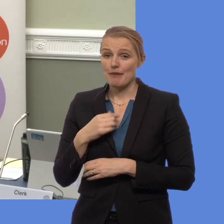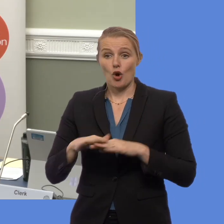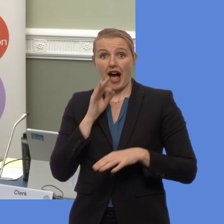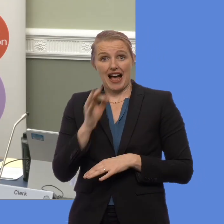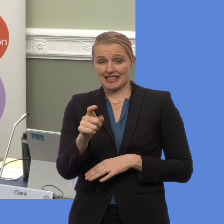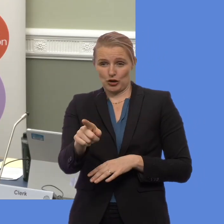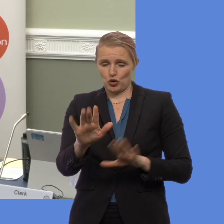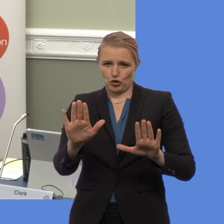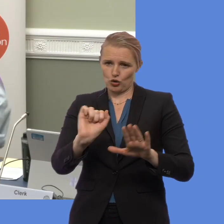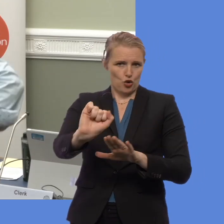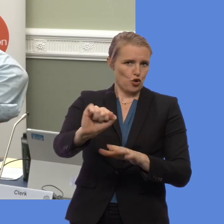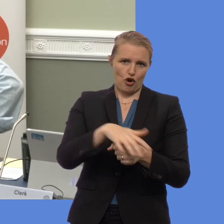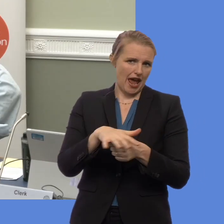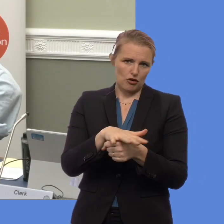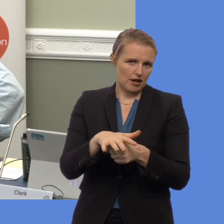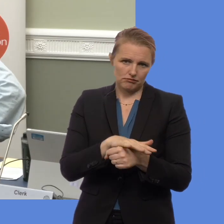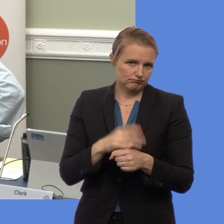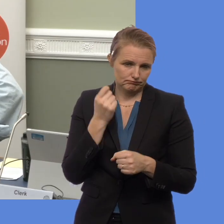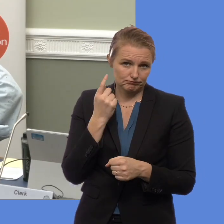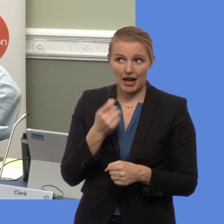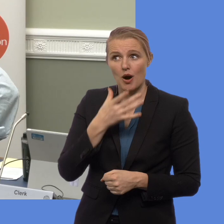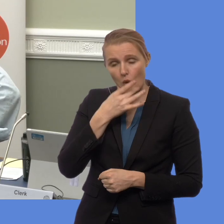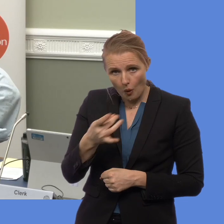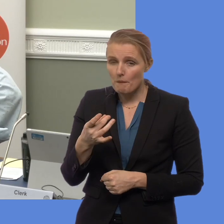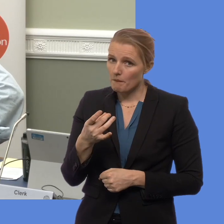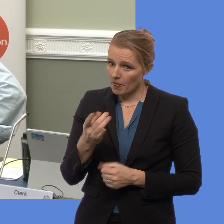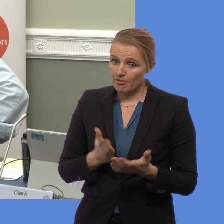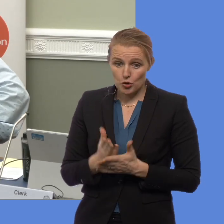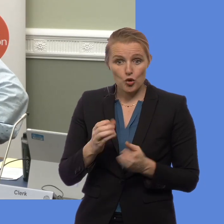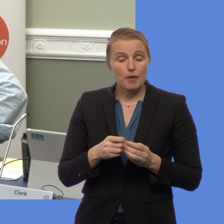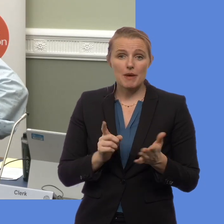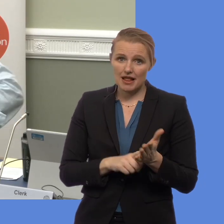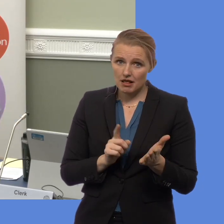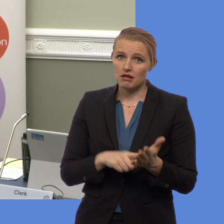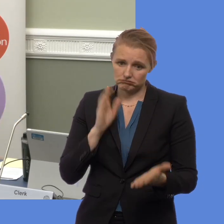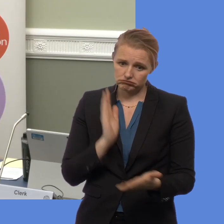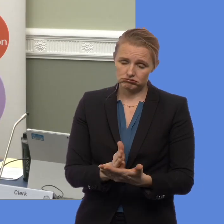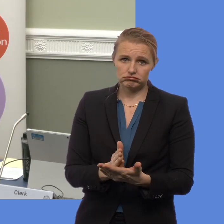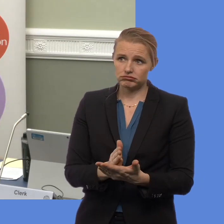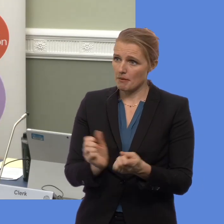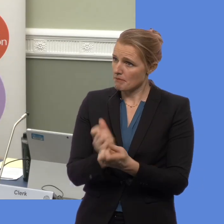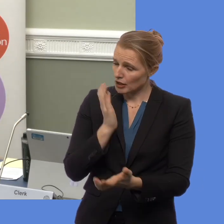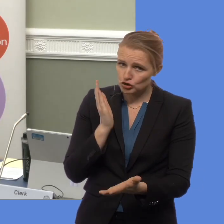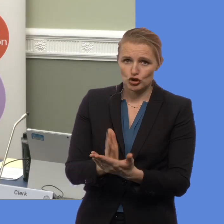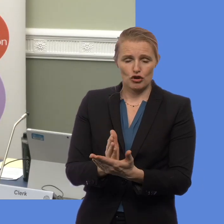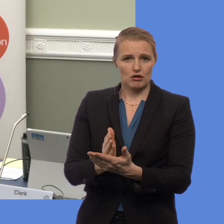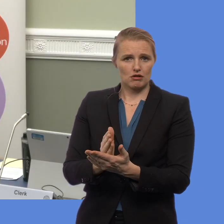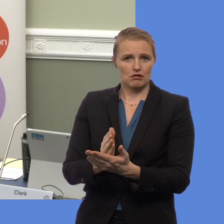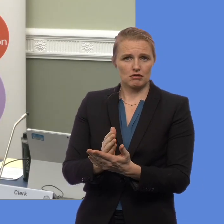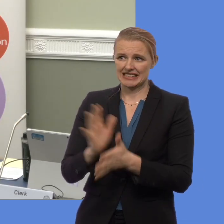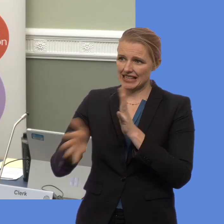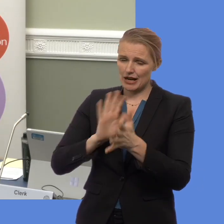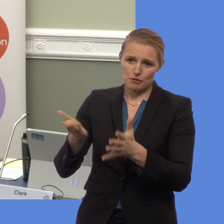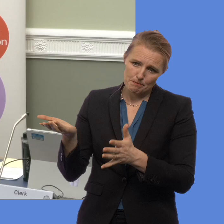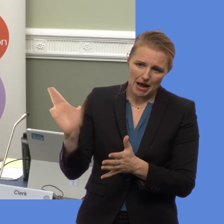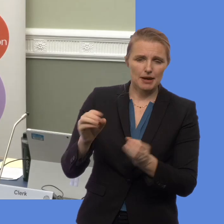question because I know it's outside of your, but I would certainly hope that the passage of this bill will ensure that that is reinstated and that further steps are